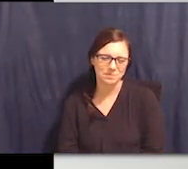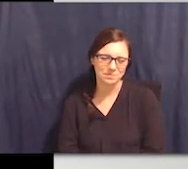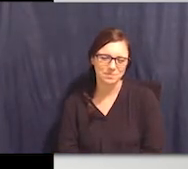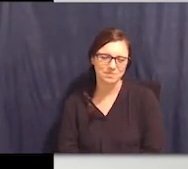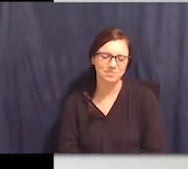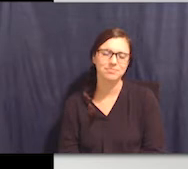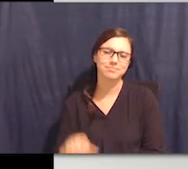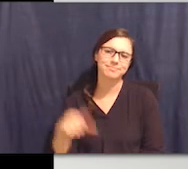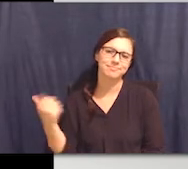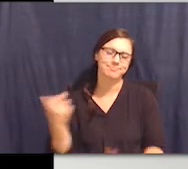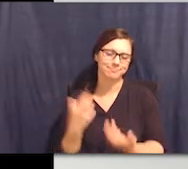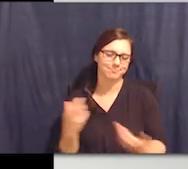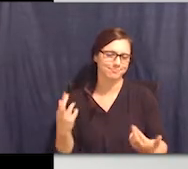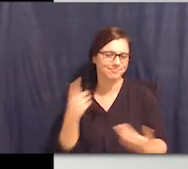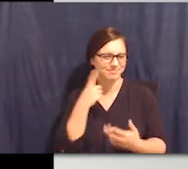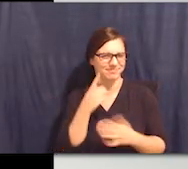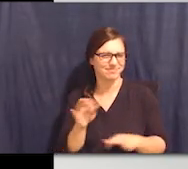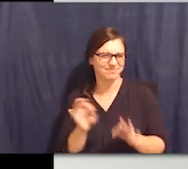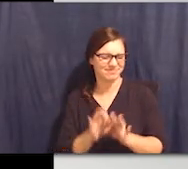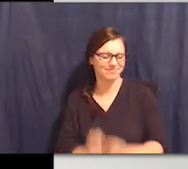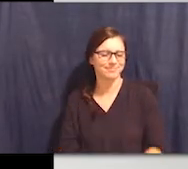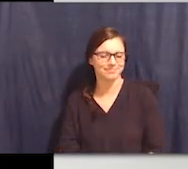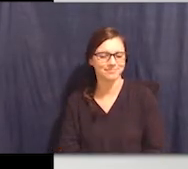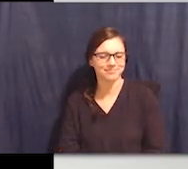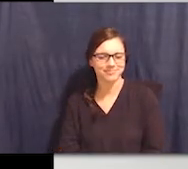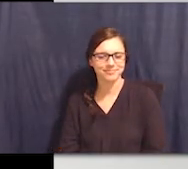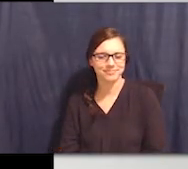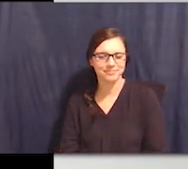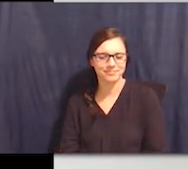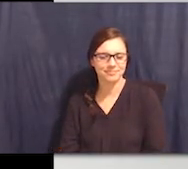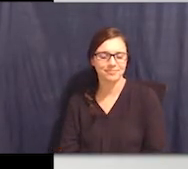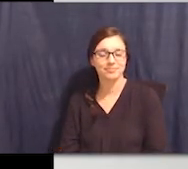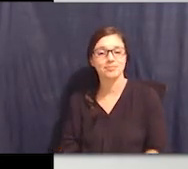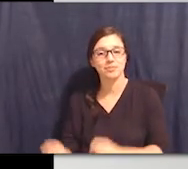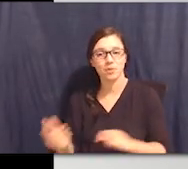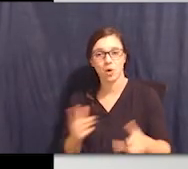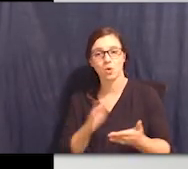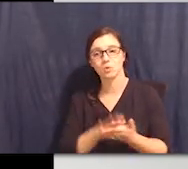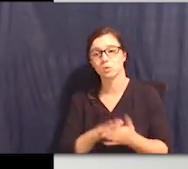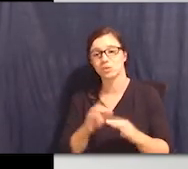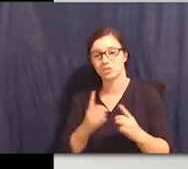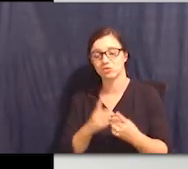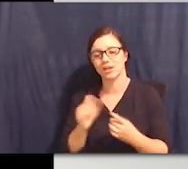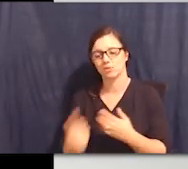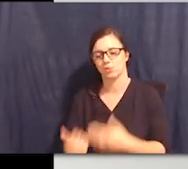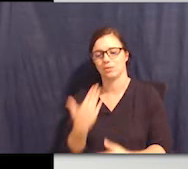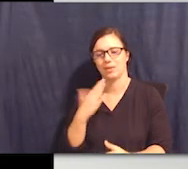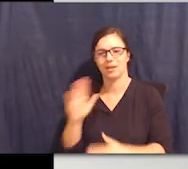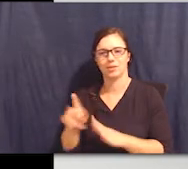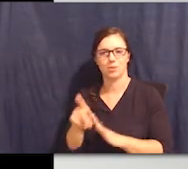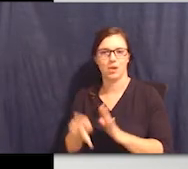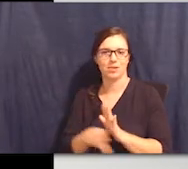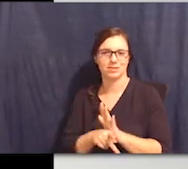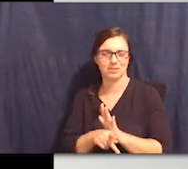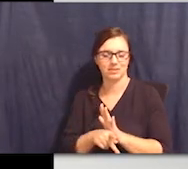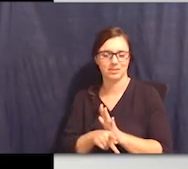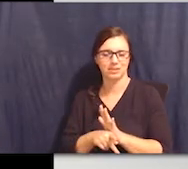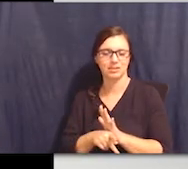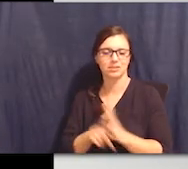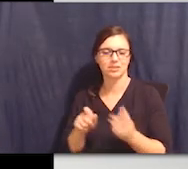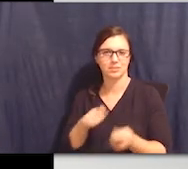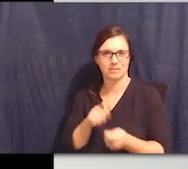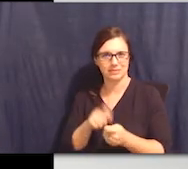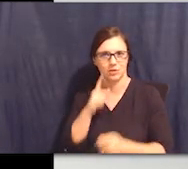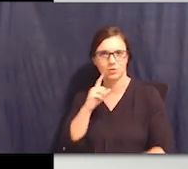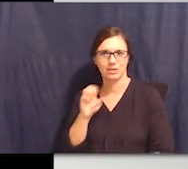So some other resources that I think are important. All school districts have to submit to us their policies that are